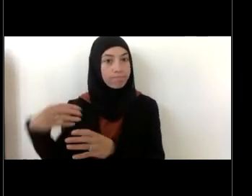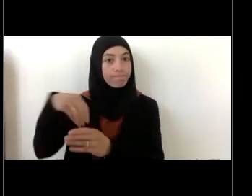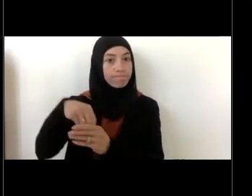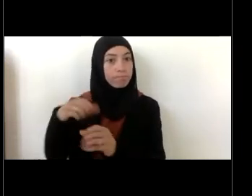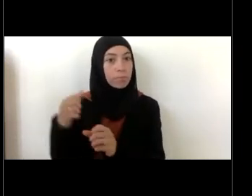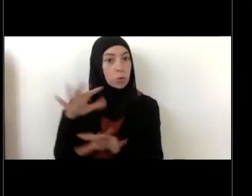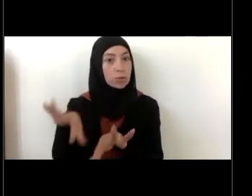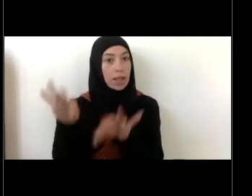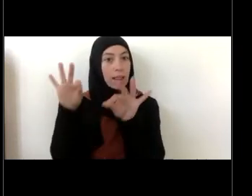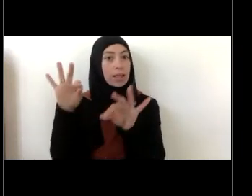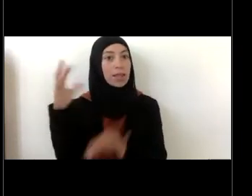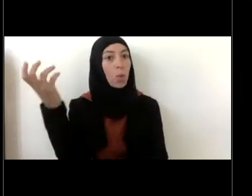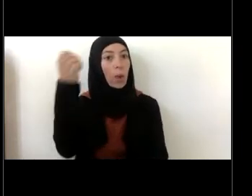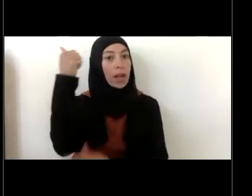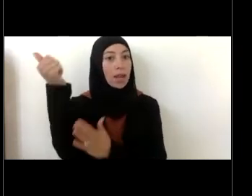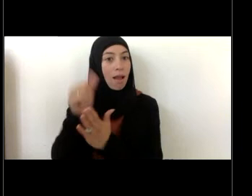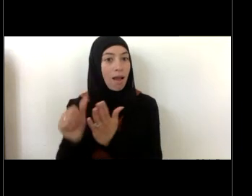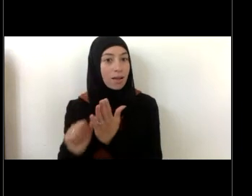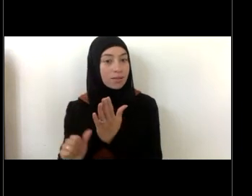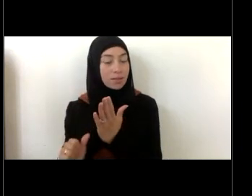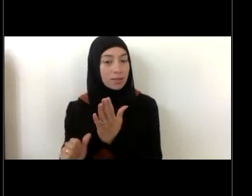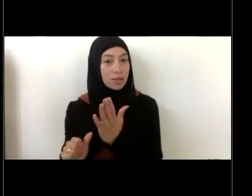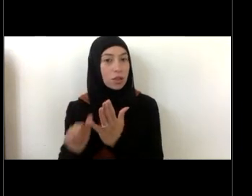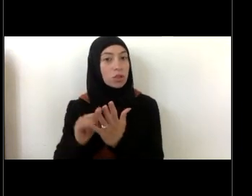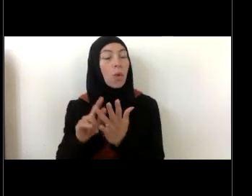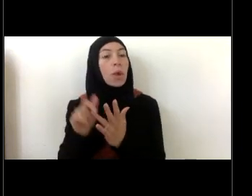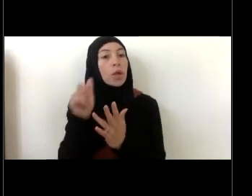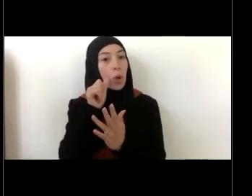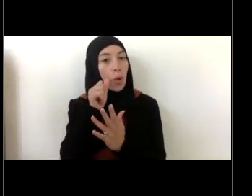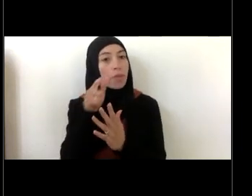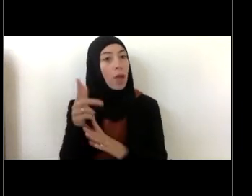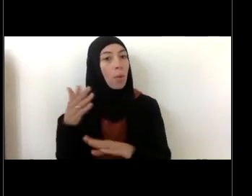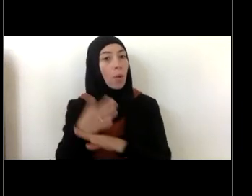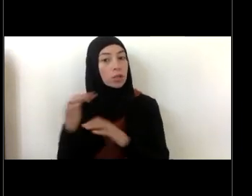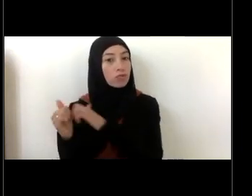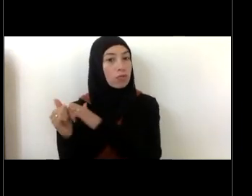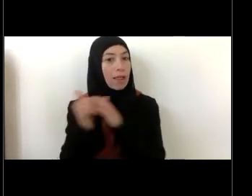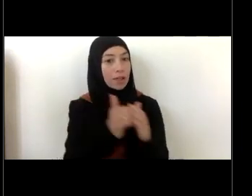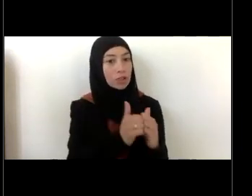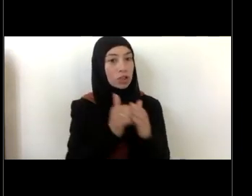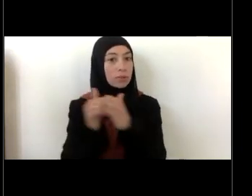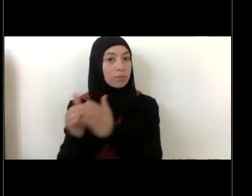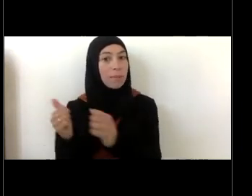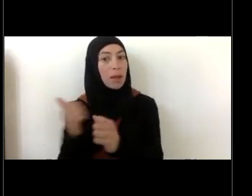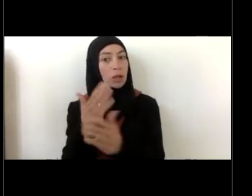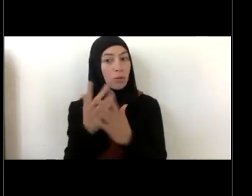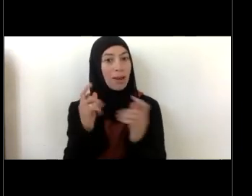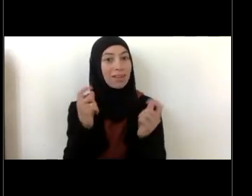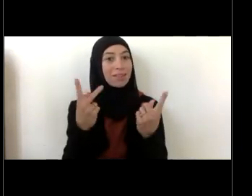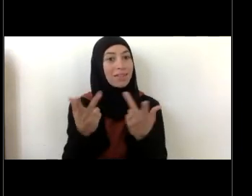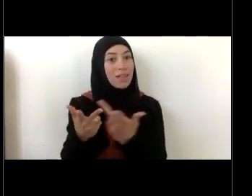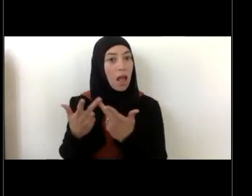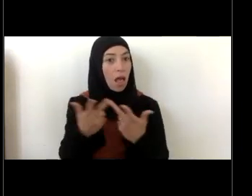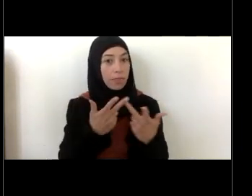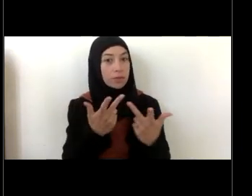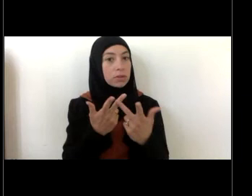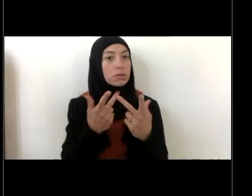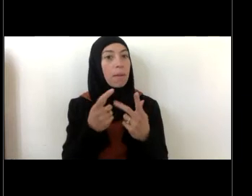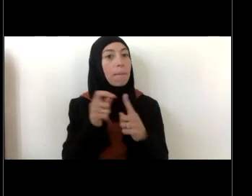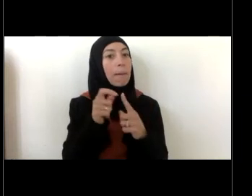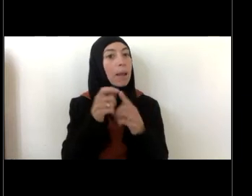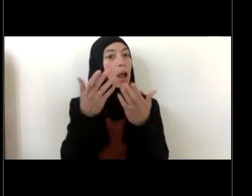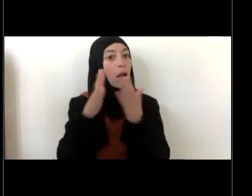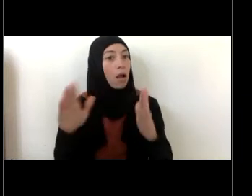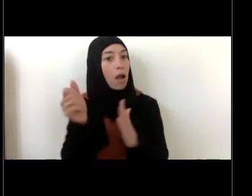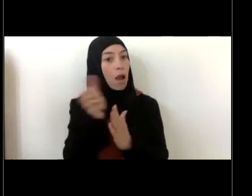winning artists. So we know that then the work has some relationship to place. We understand the other sorts of public art projects